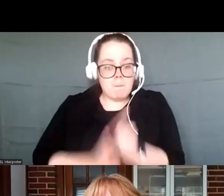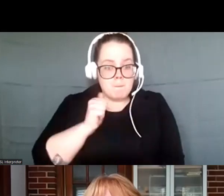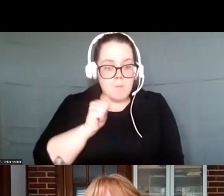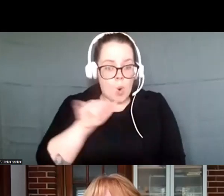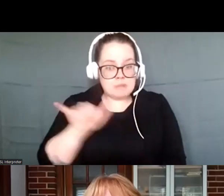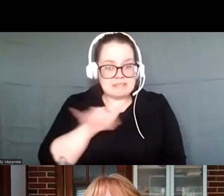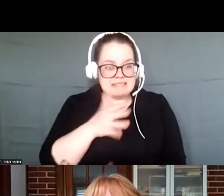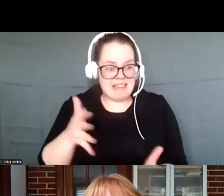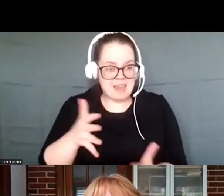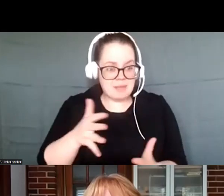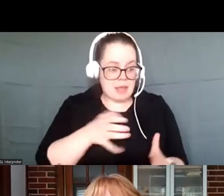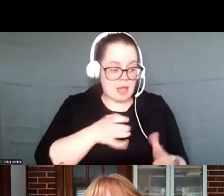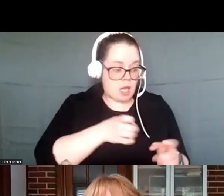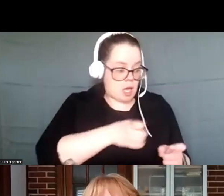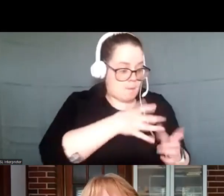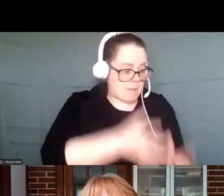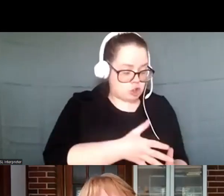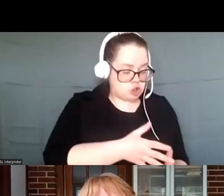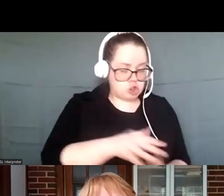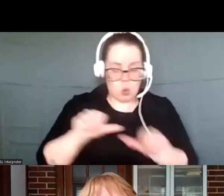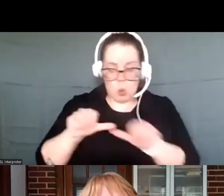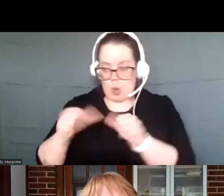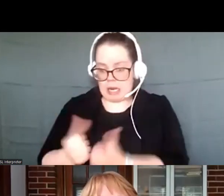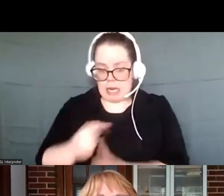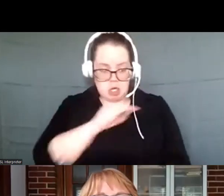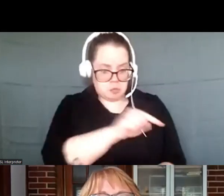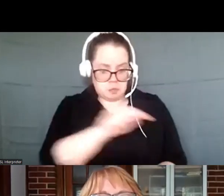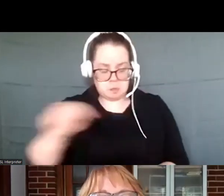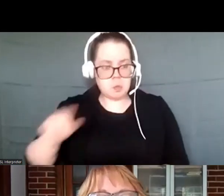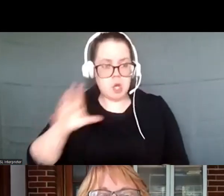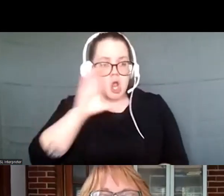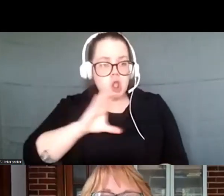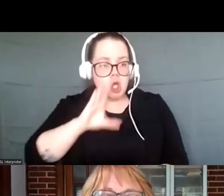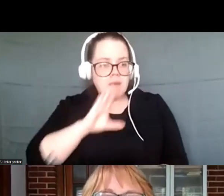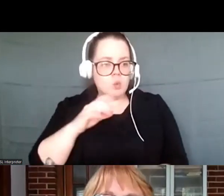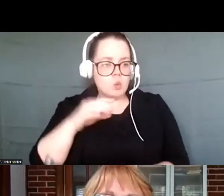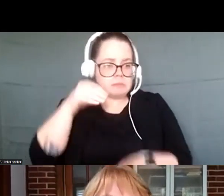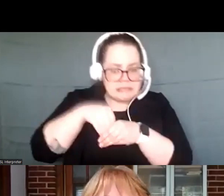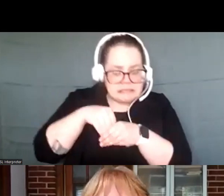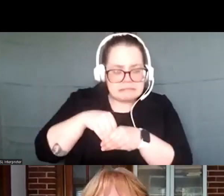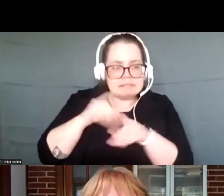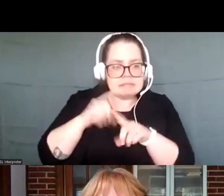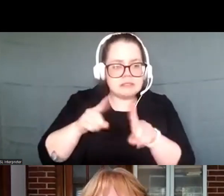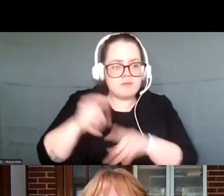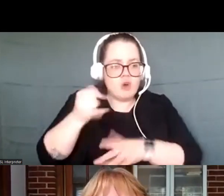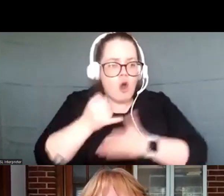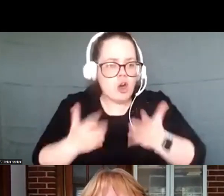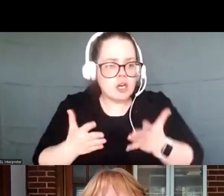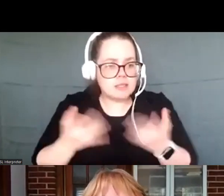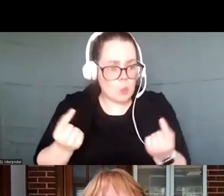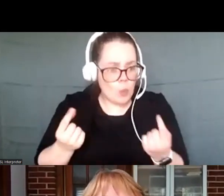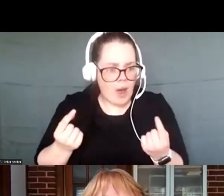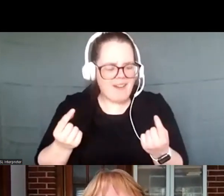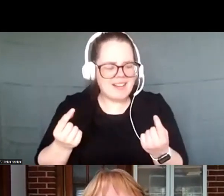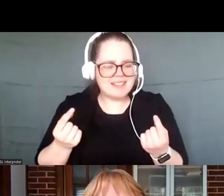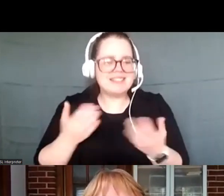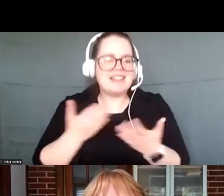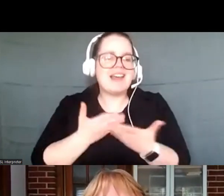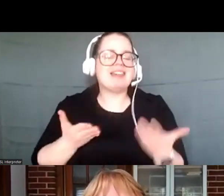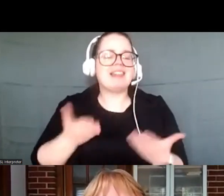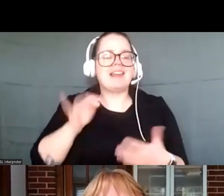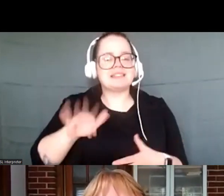is looking for in an artist to bring them onto their roster are the things that are going to make your